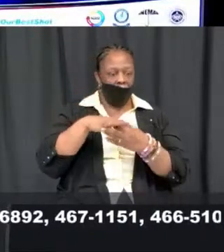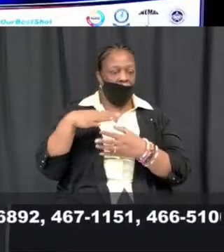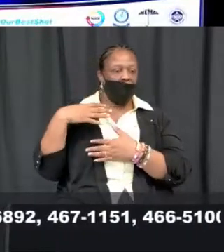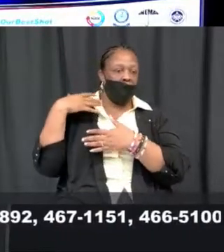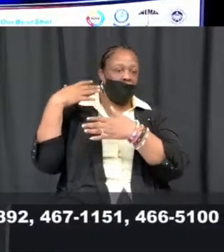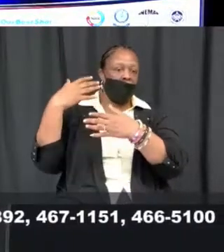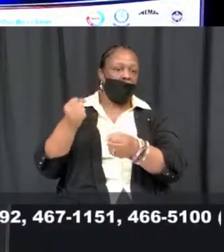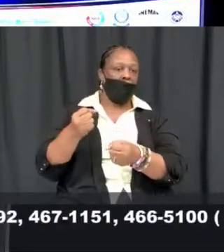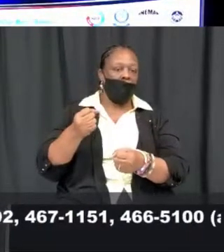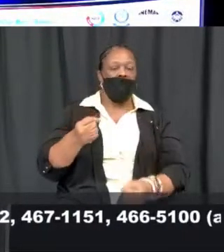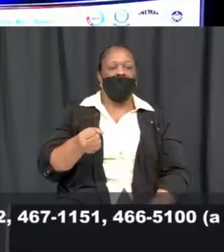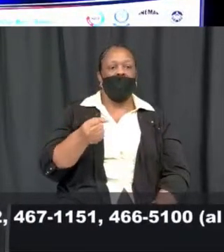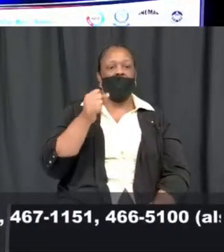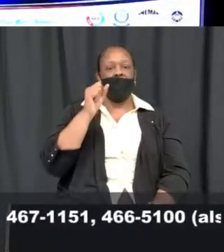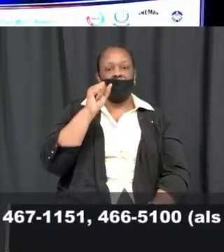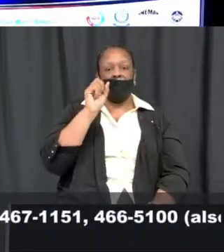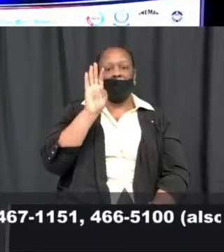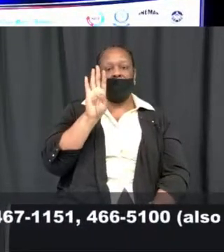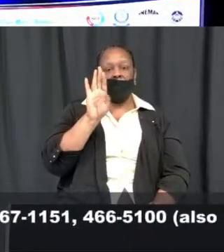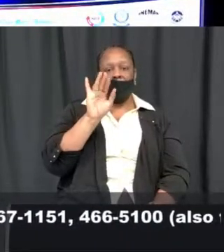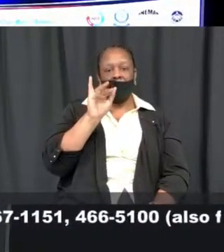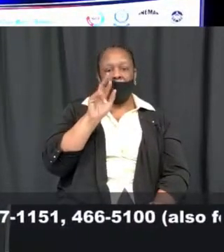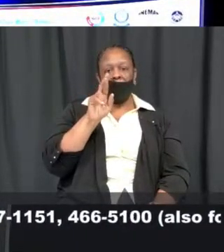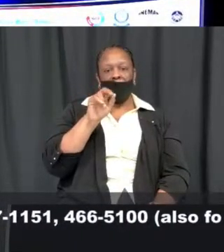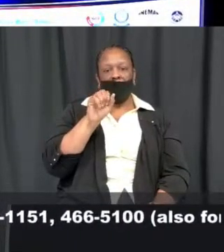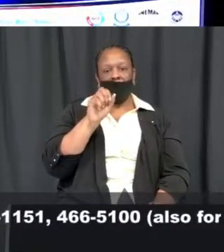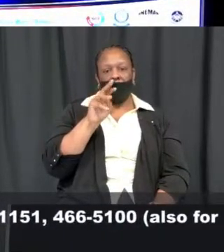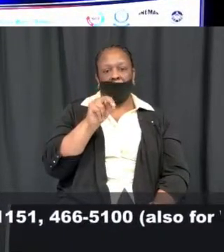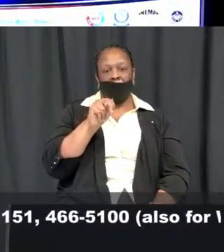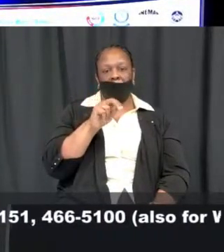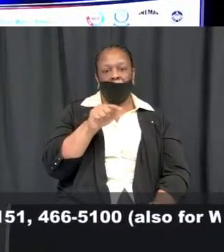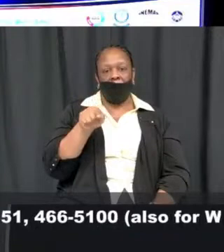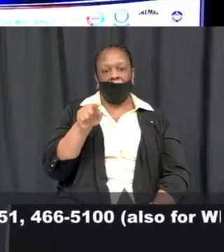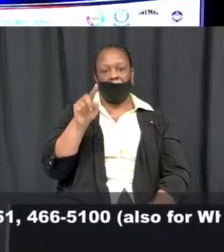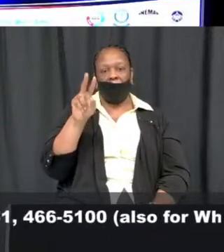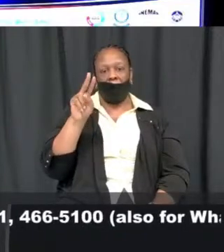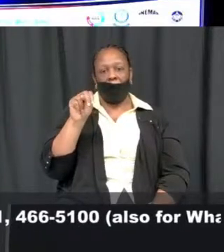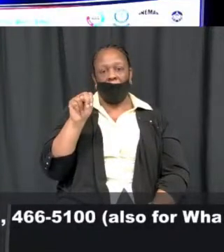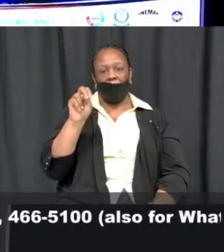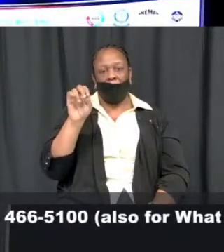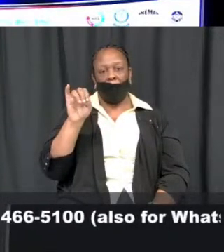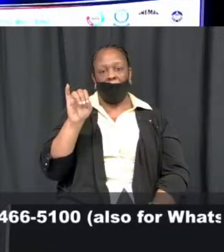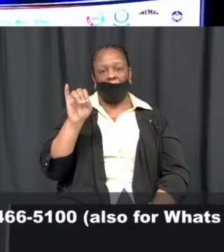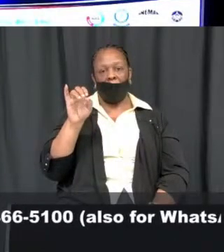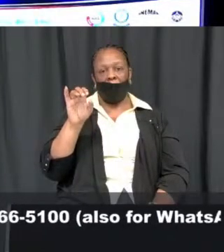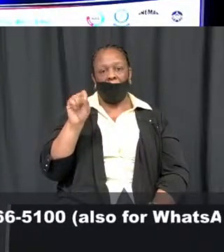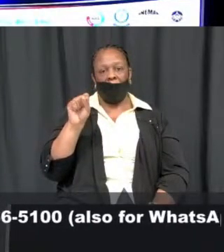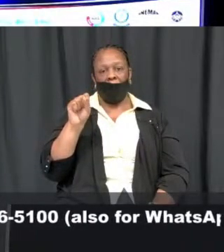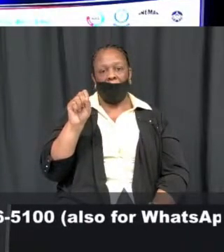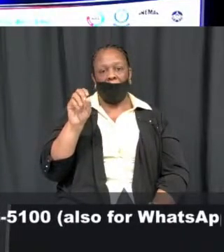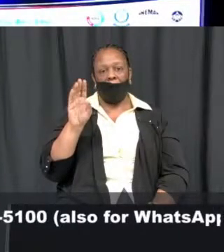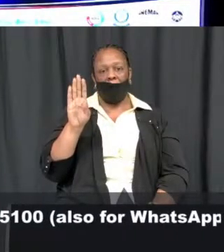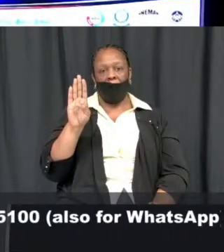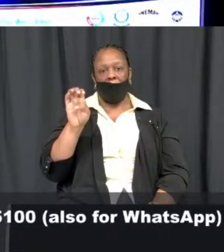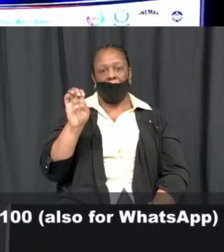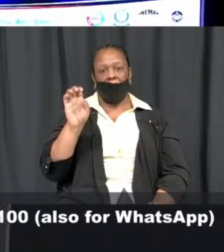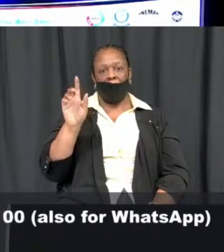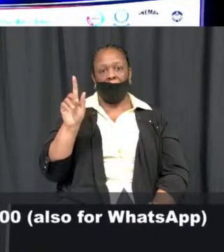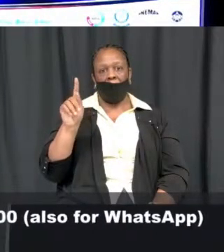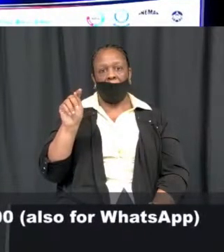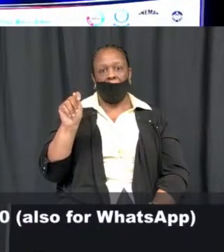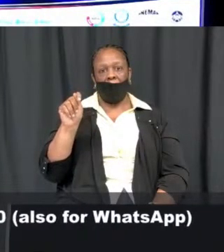We thank the Honorable Wendy Phipps, the co-chair of the Disaster Mitigation Council, the